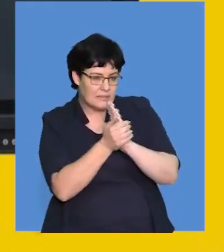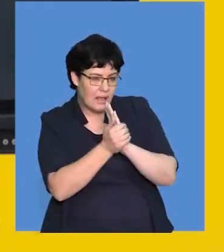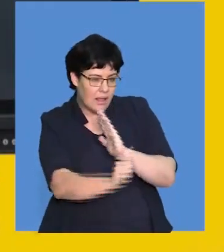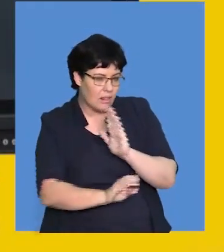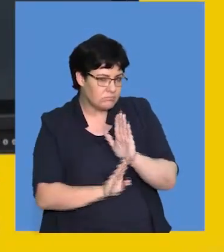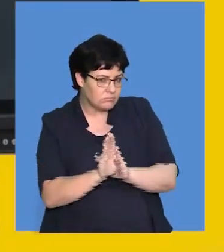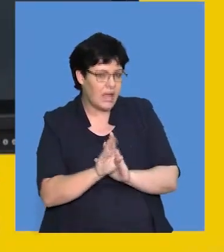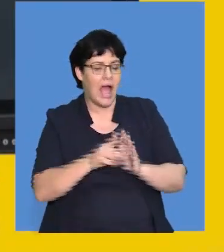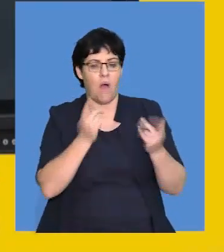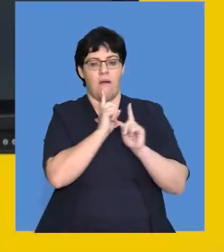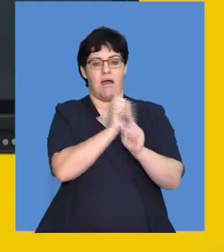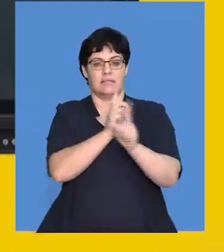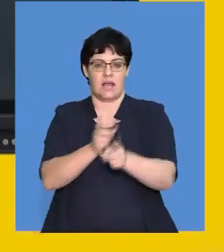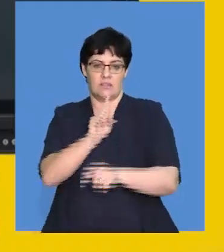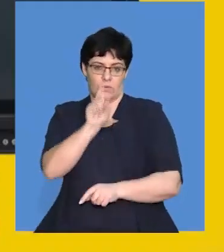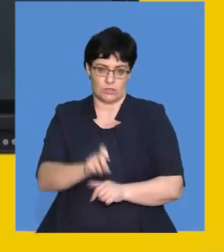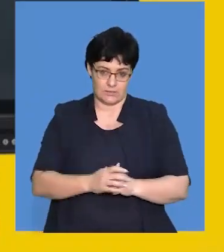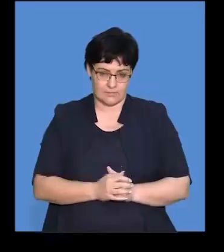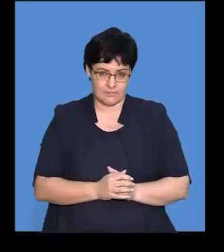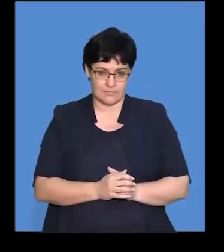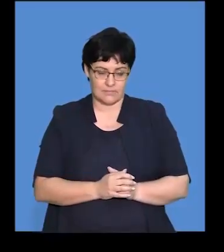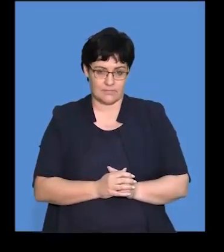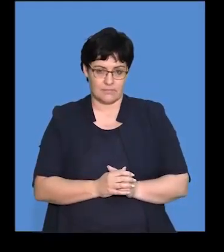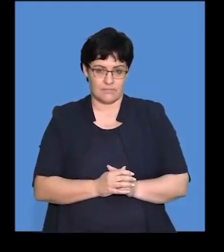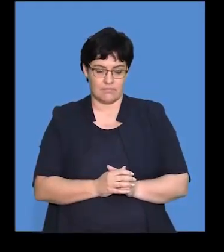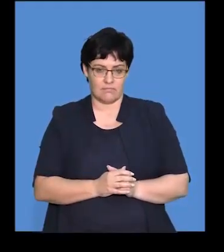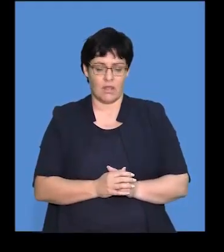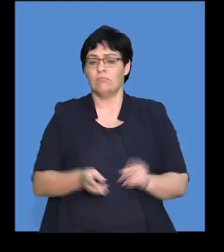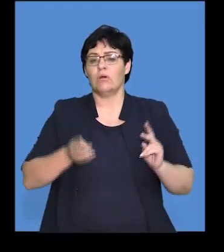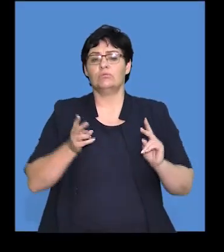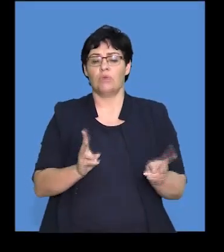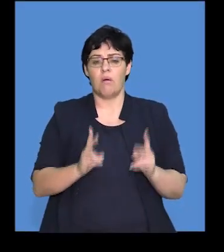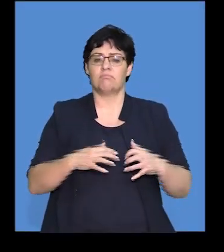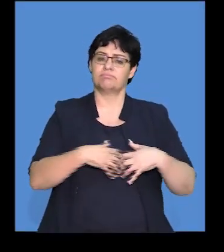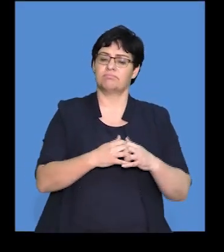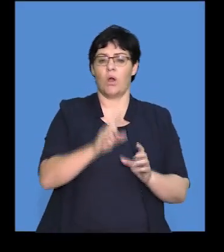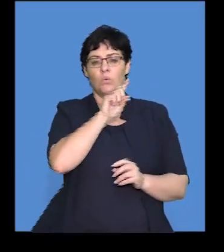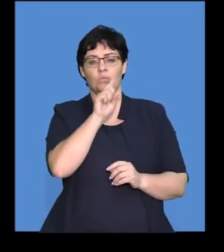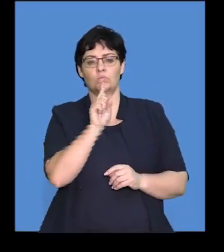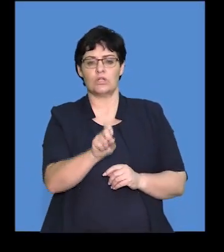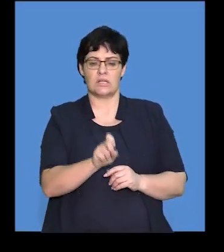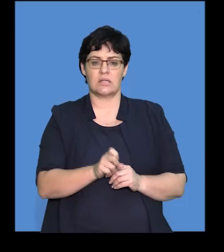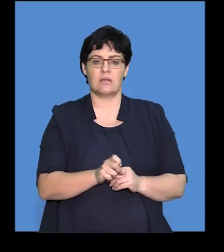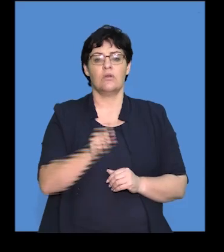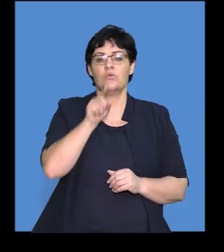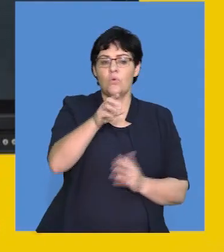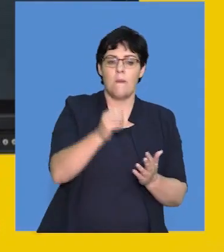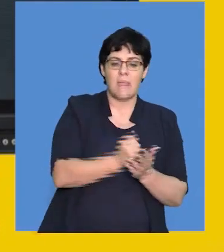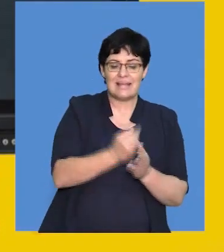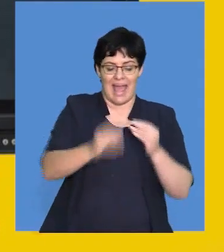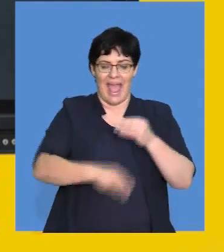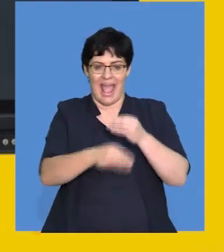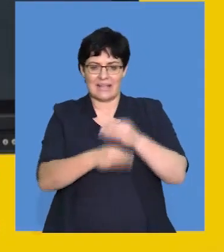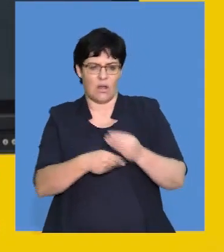skill on answering these questions. So normally when it comes to questions that require you to